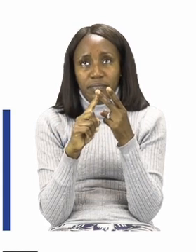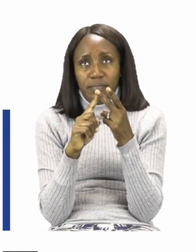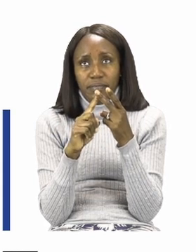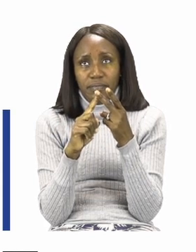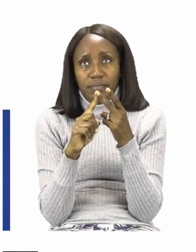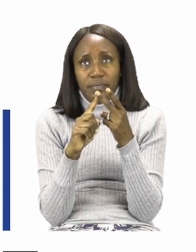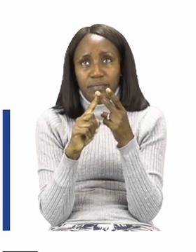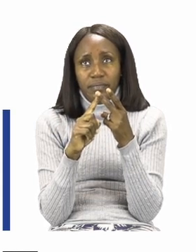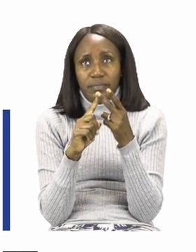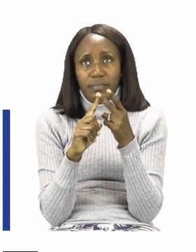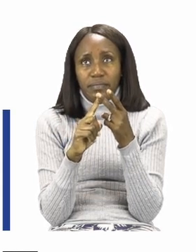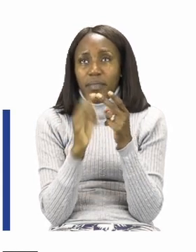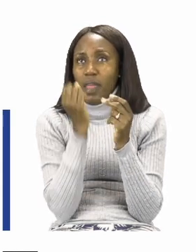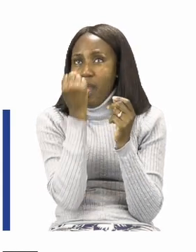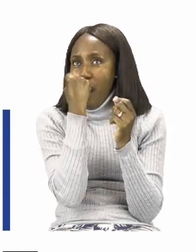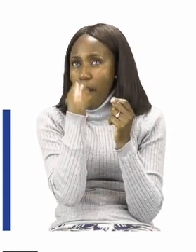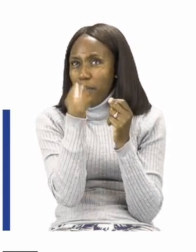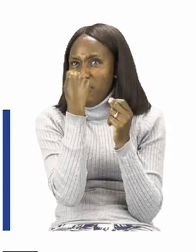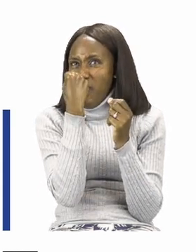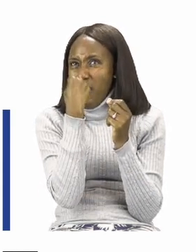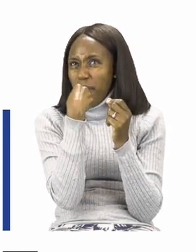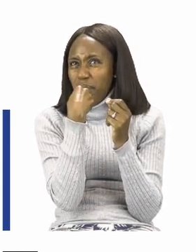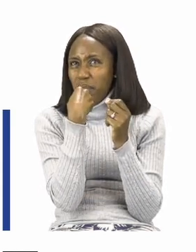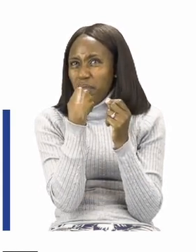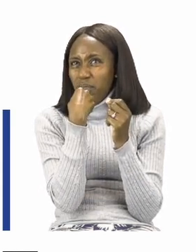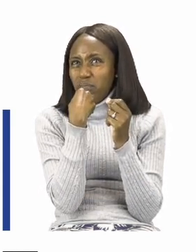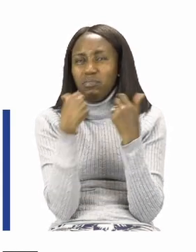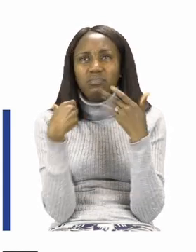word apple. What does the